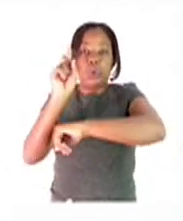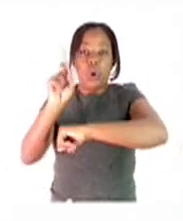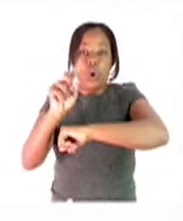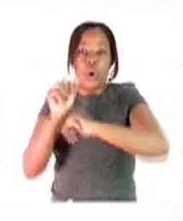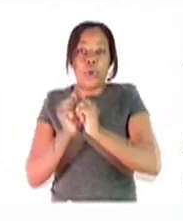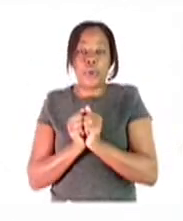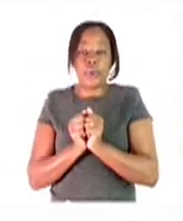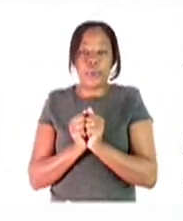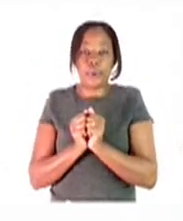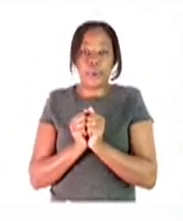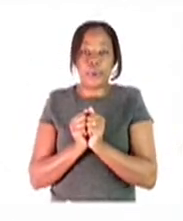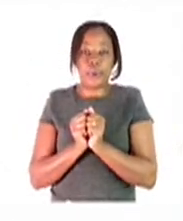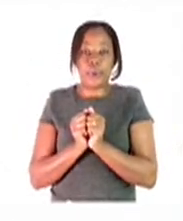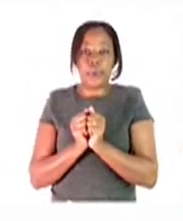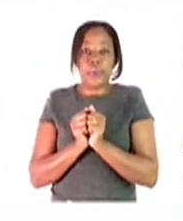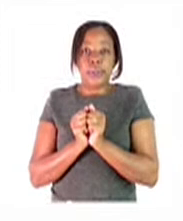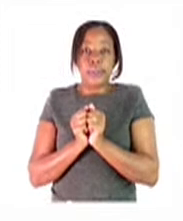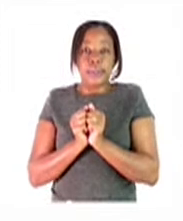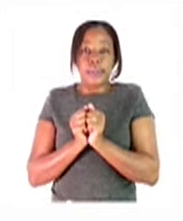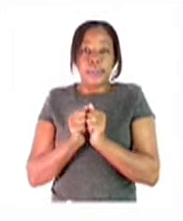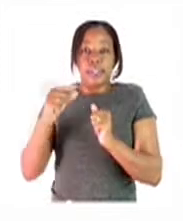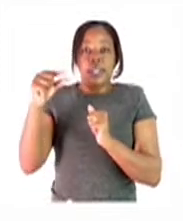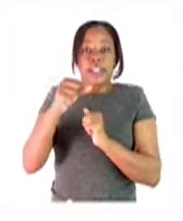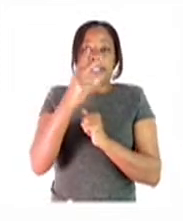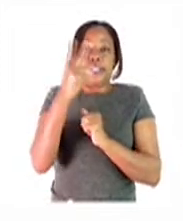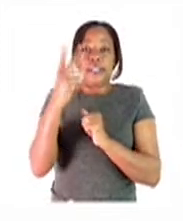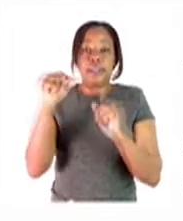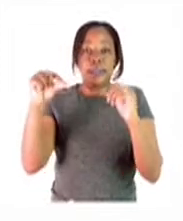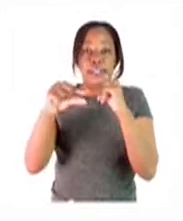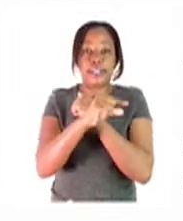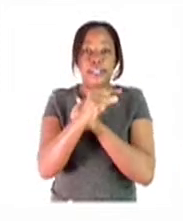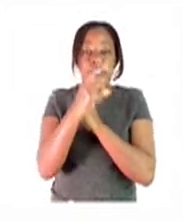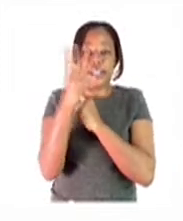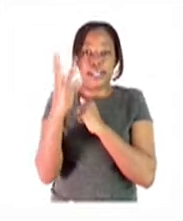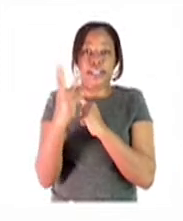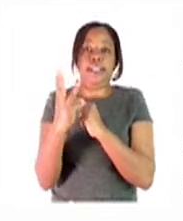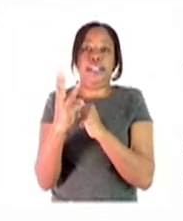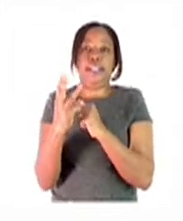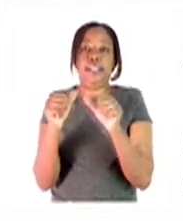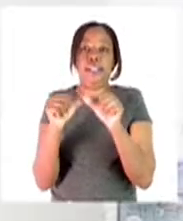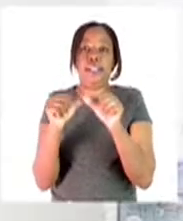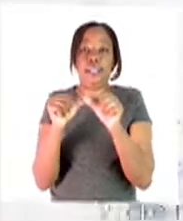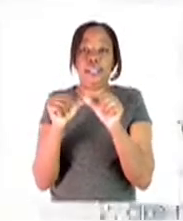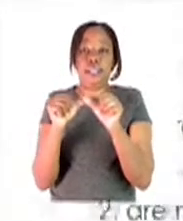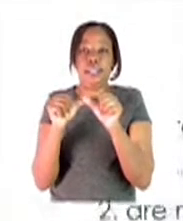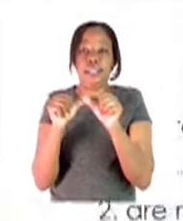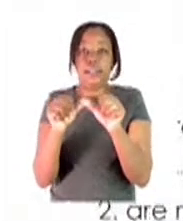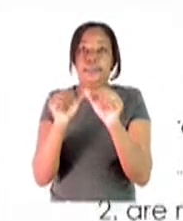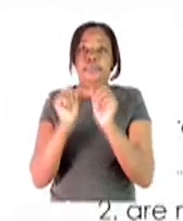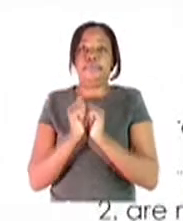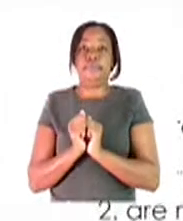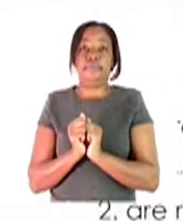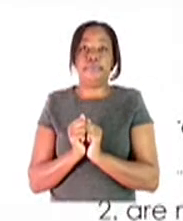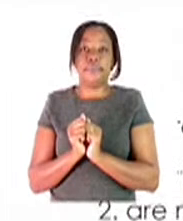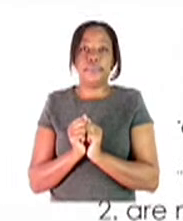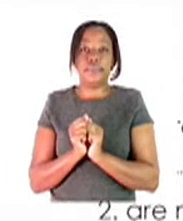2 together, you can do that one. Let's continue to page 16.